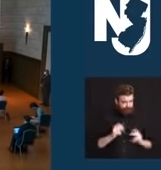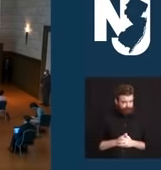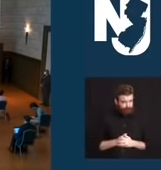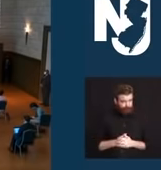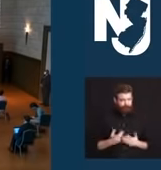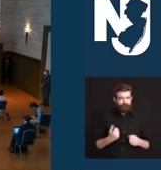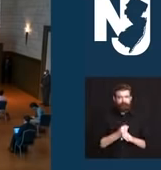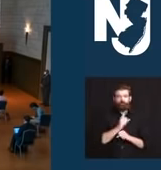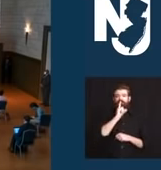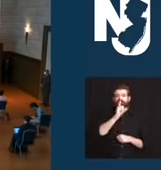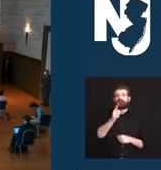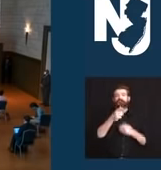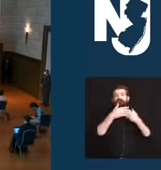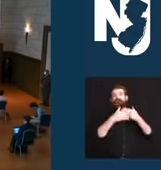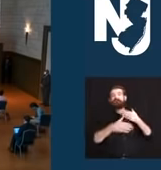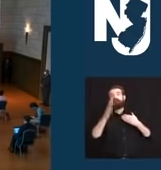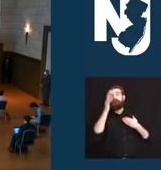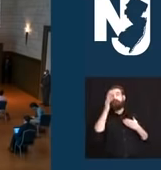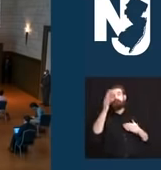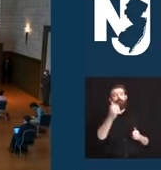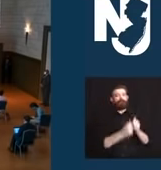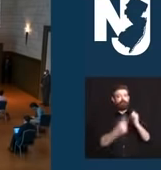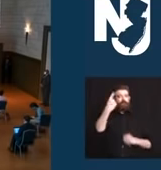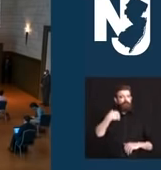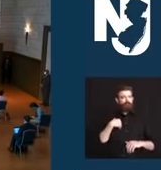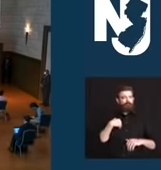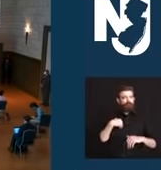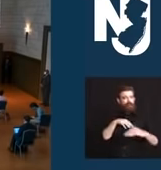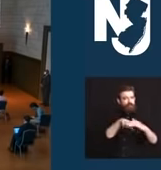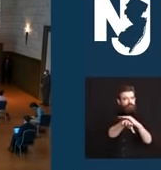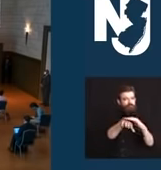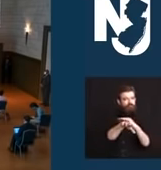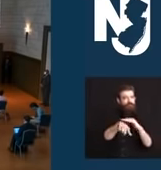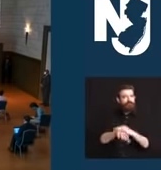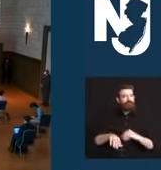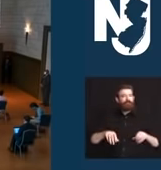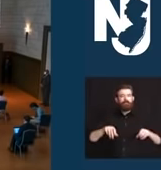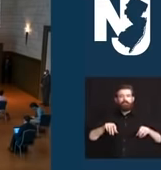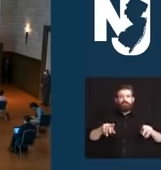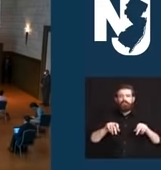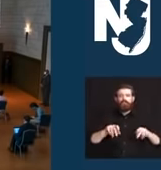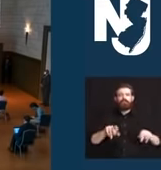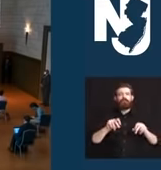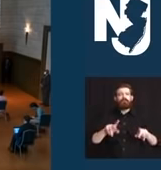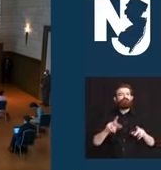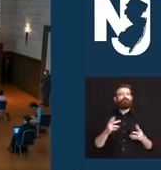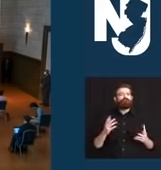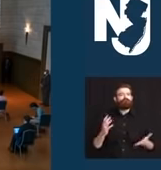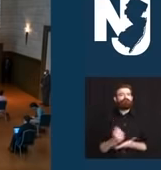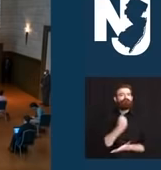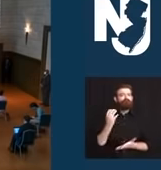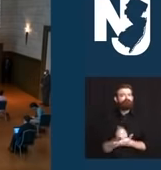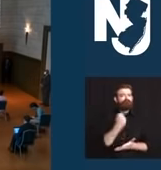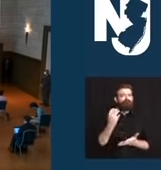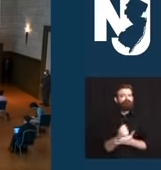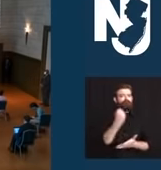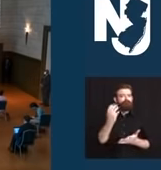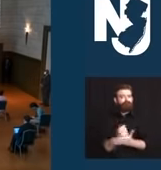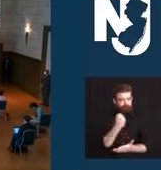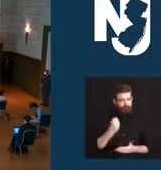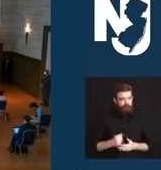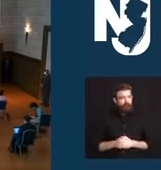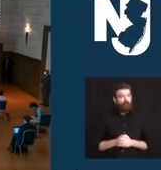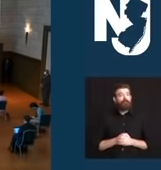to opportunity. On both counts, I want to reiterate my thanks to our legislative partners and colleagues for